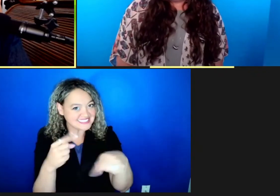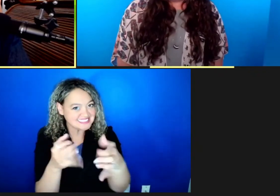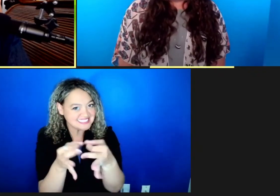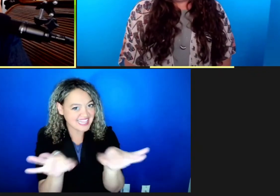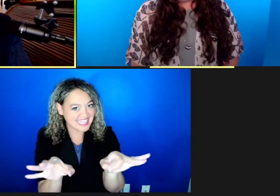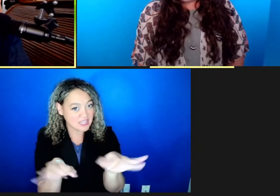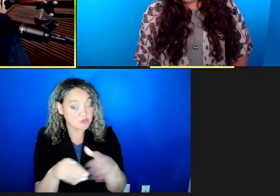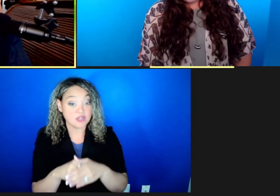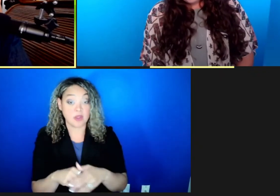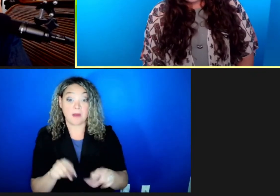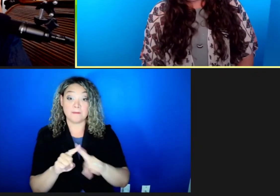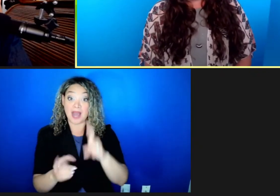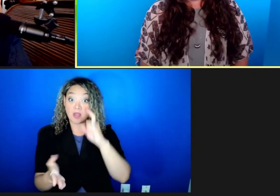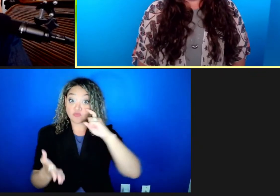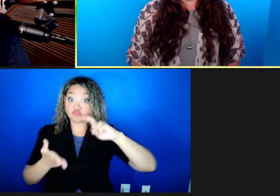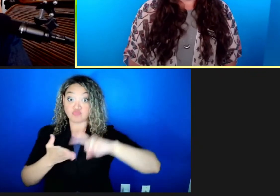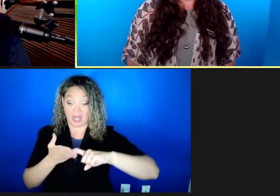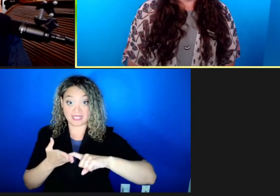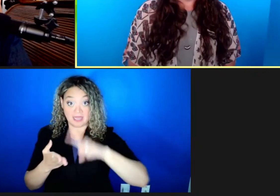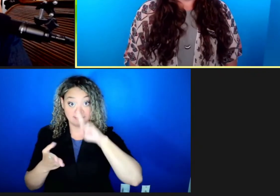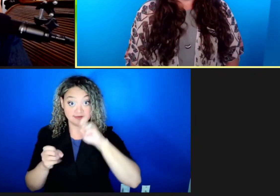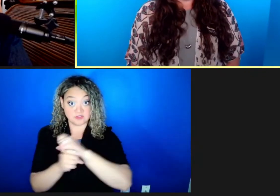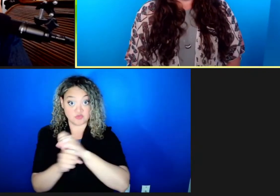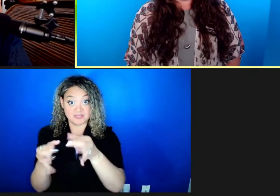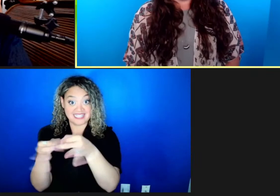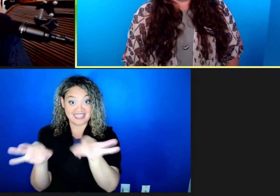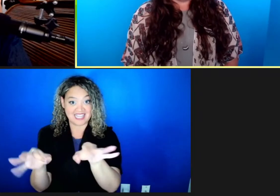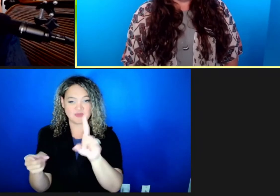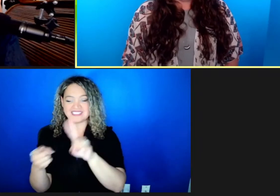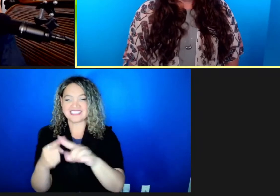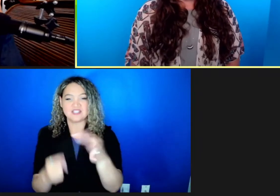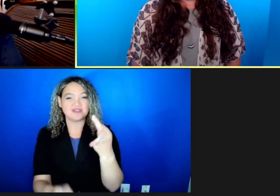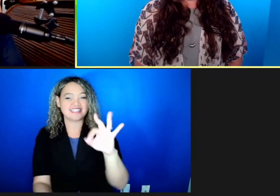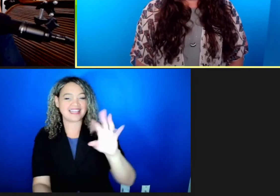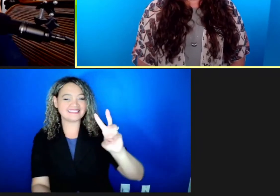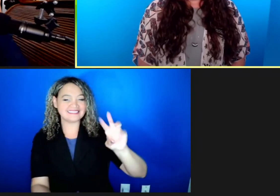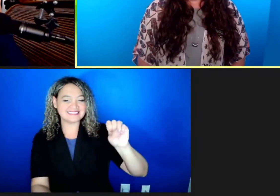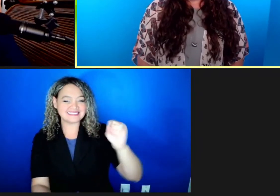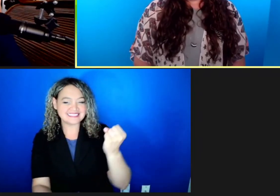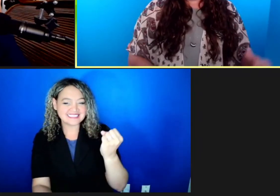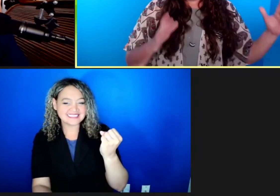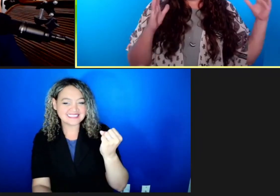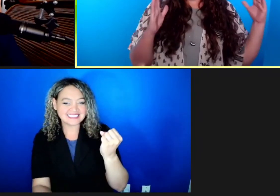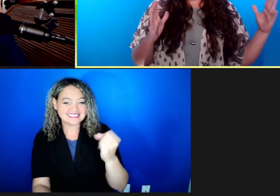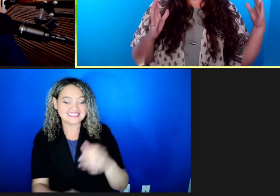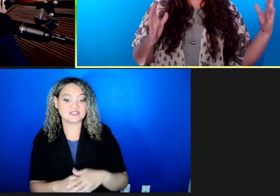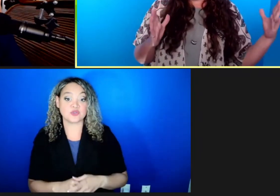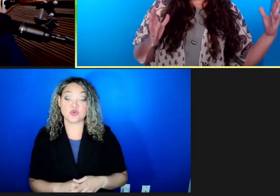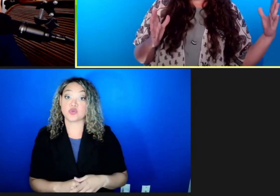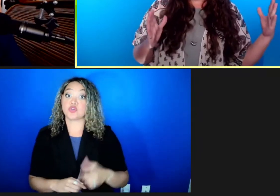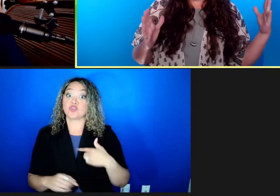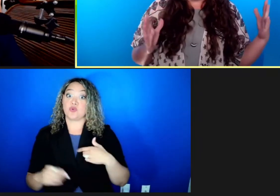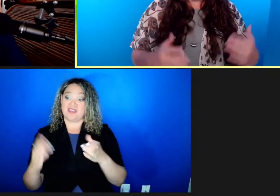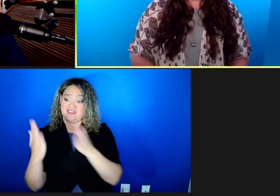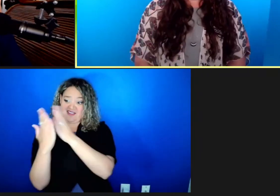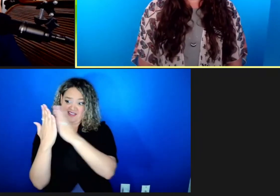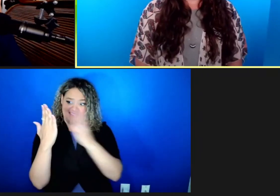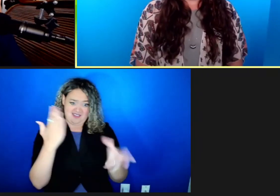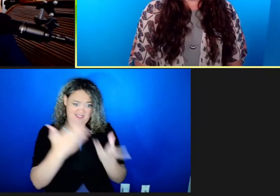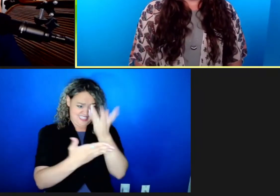not officially recognized as a language until the 1960s. So we had quite a long gap in